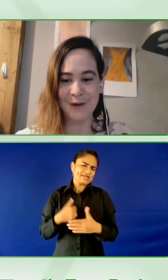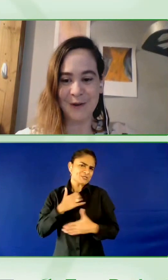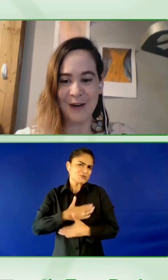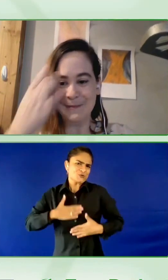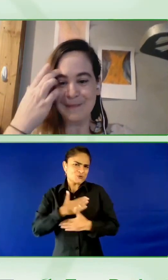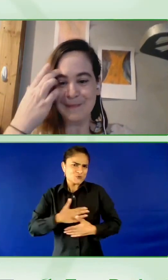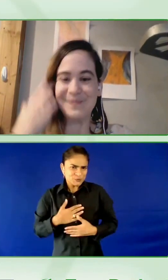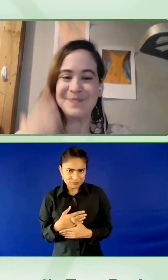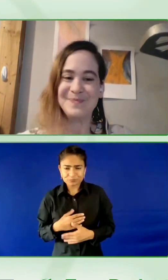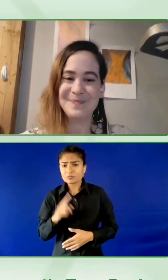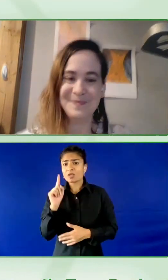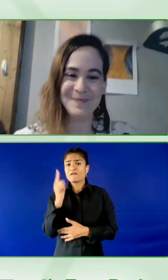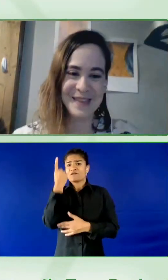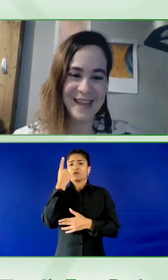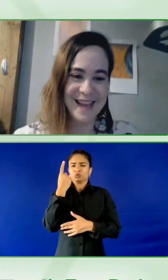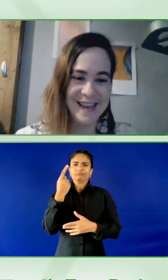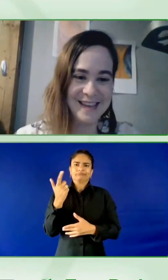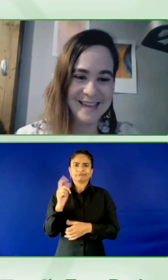Sex program